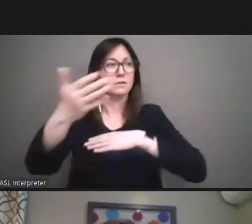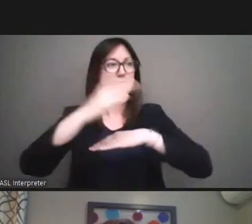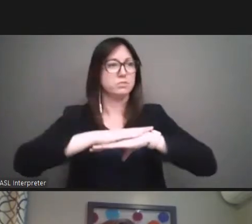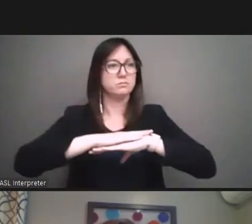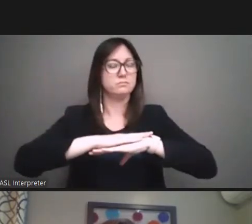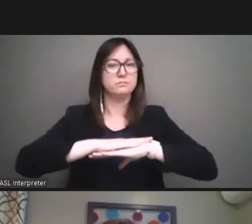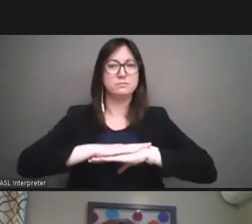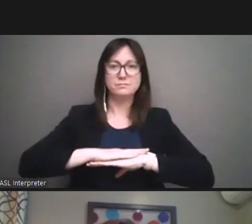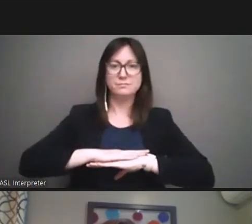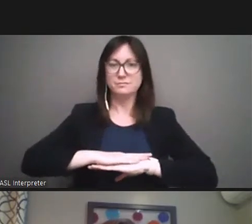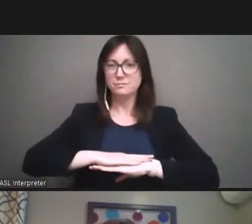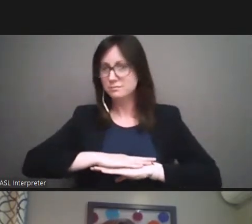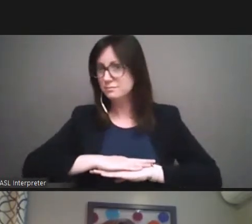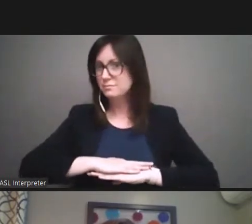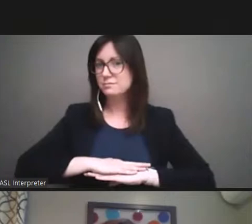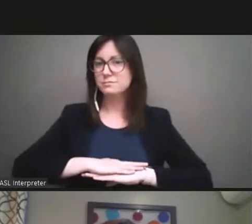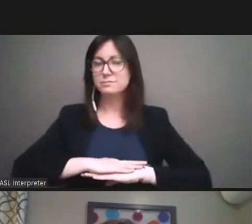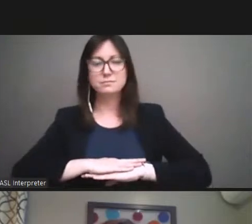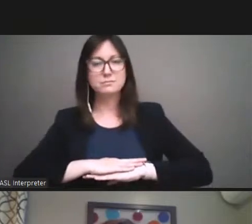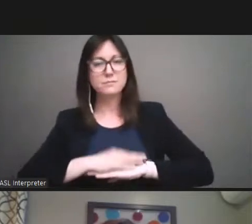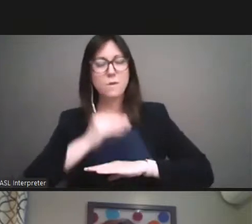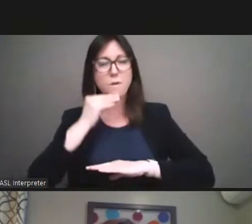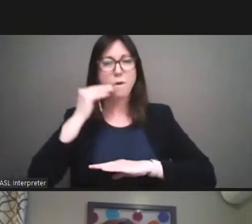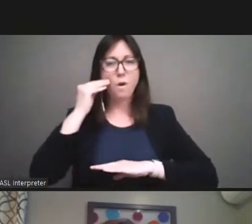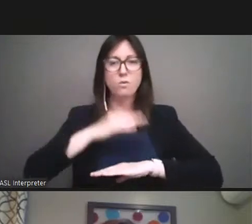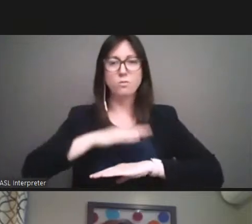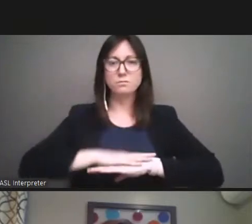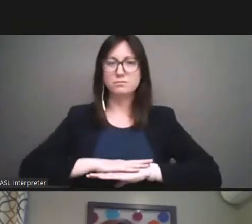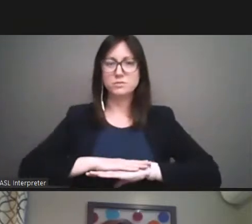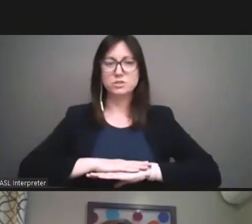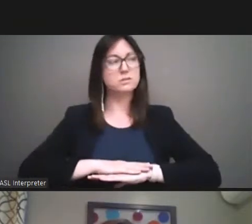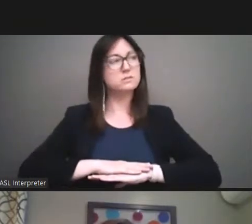can take a few minutes and just take that time and say,